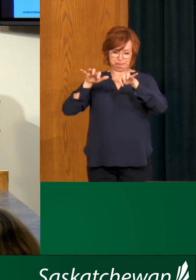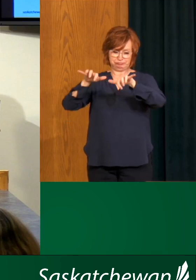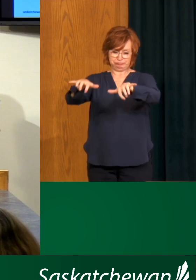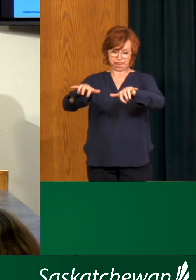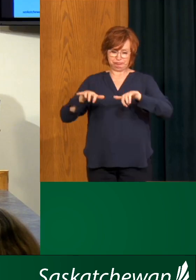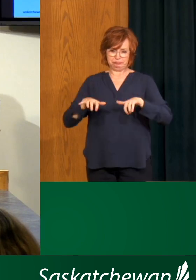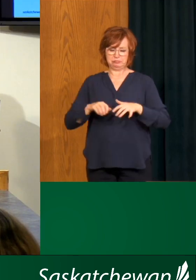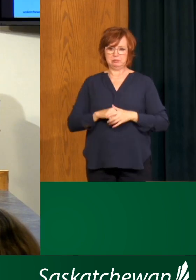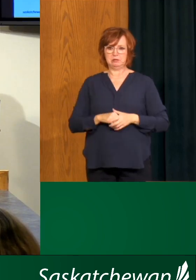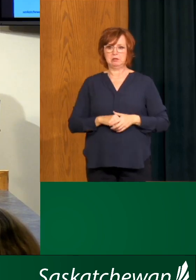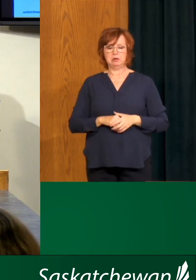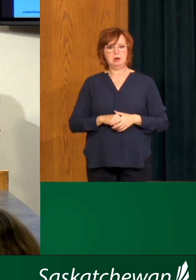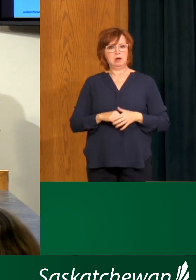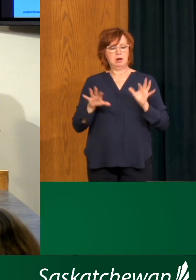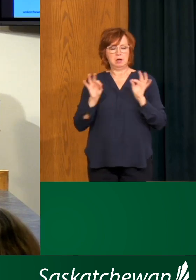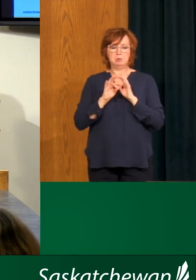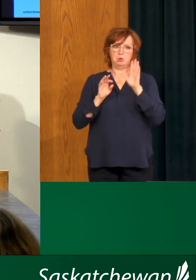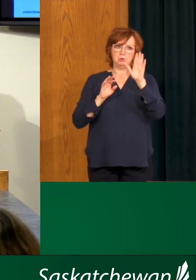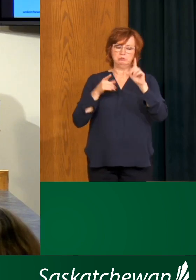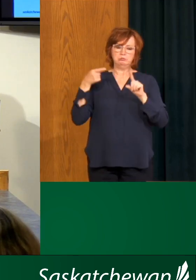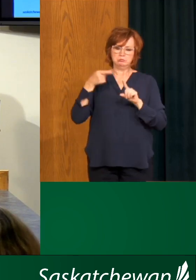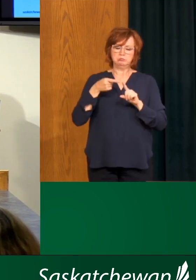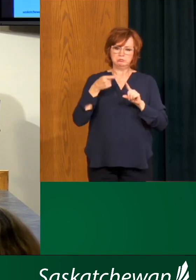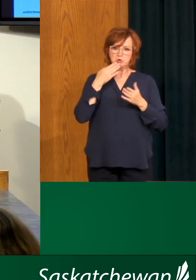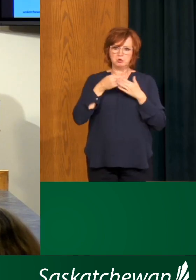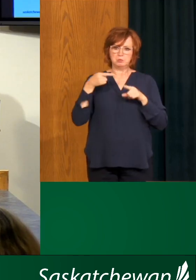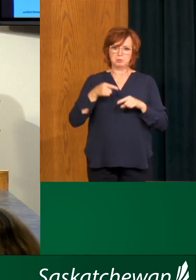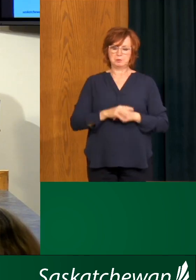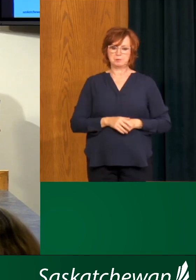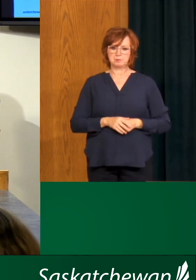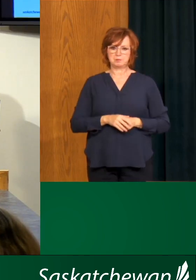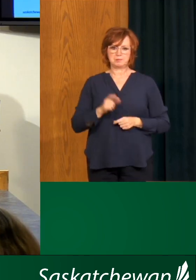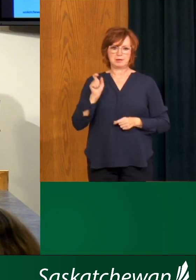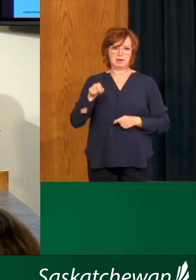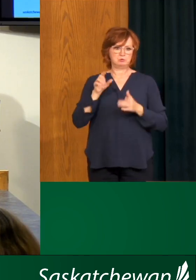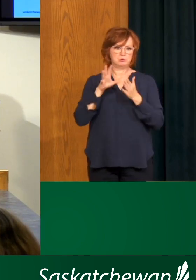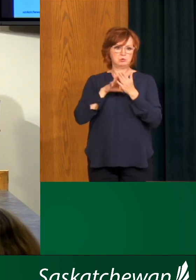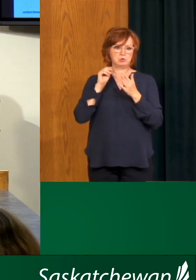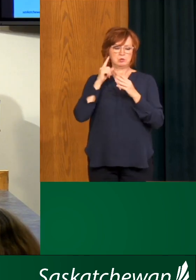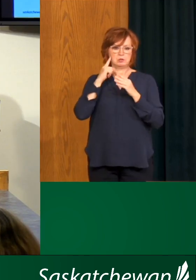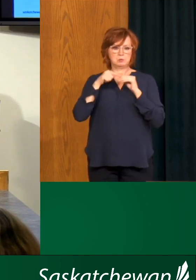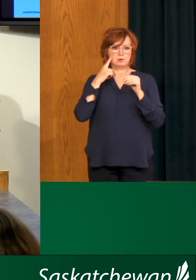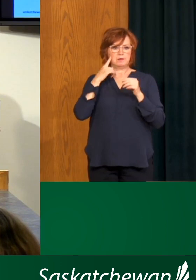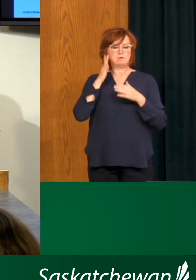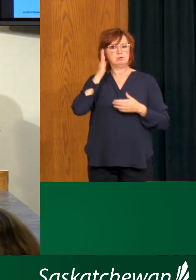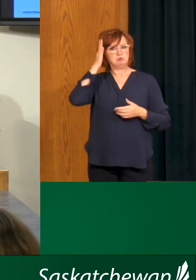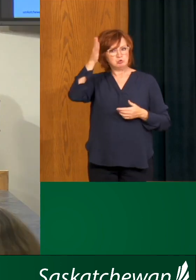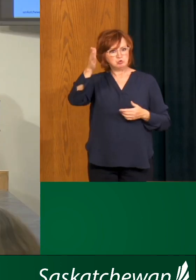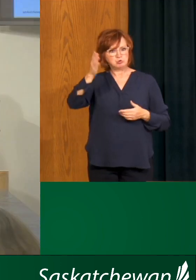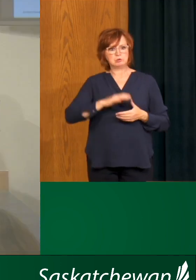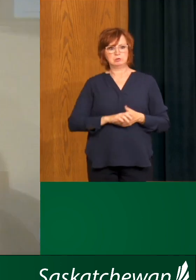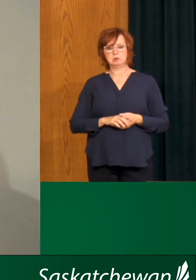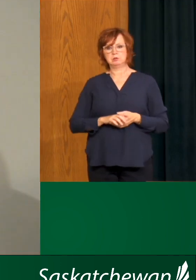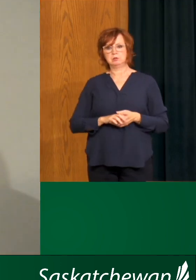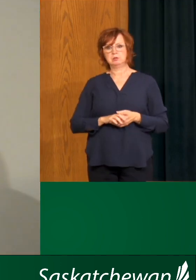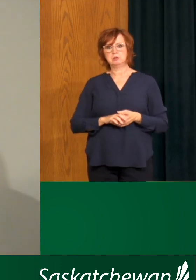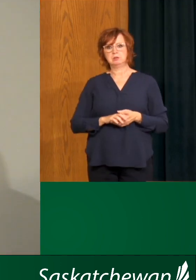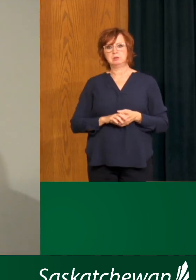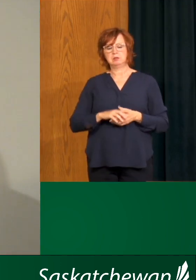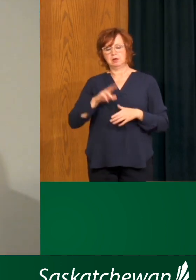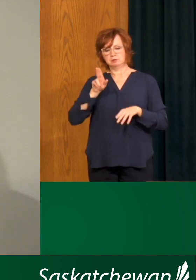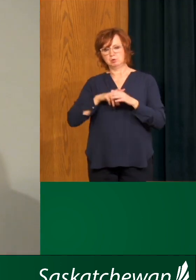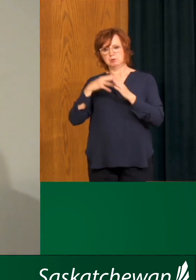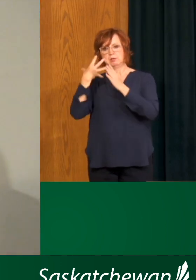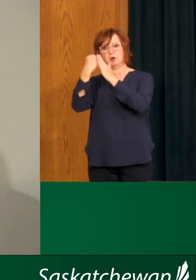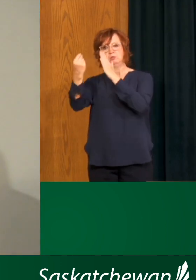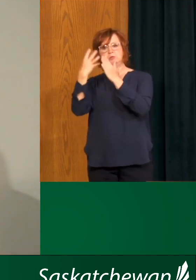what we are learning about what's a safe distance will be applied for future recommendations. and outdoor is obviously safer than